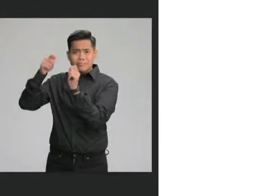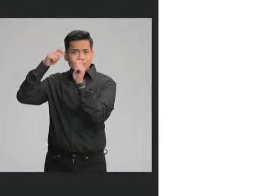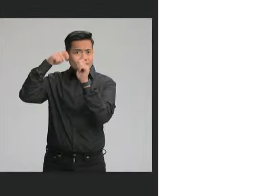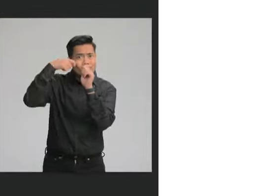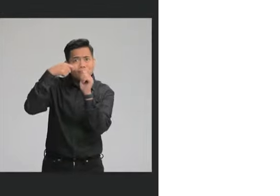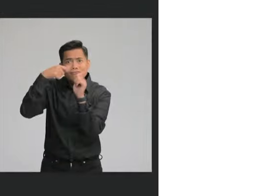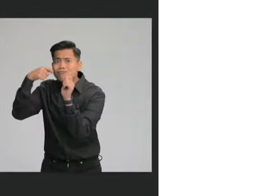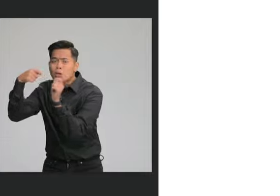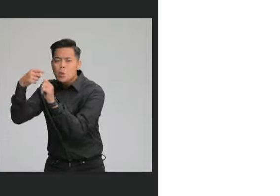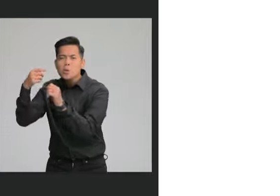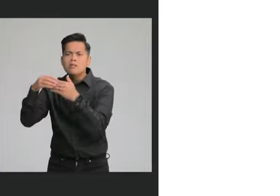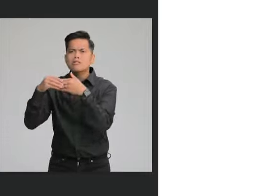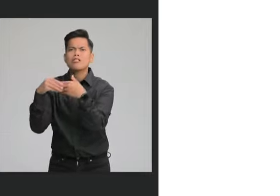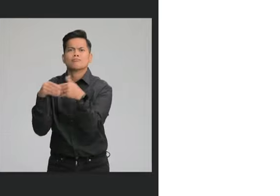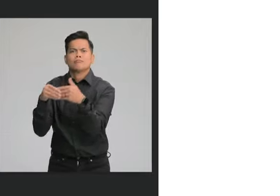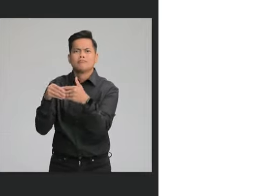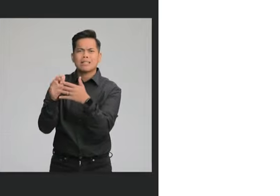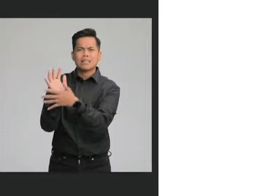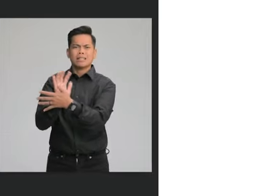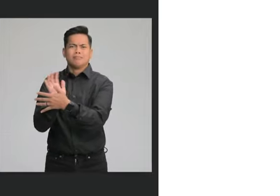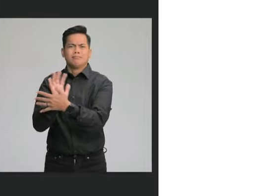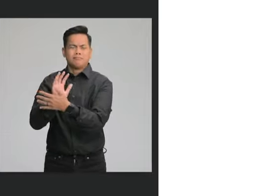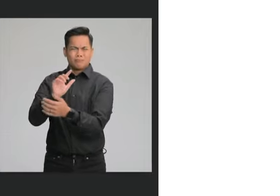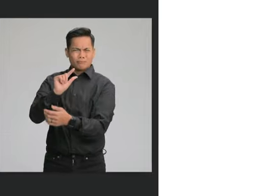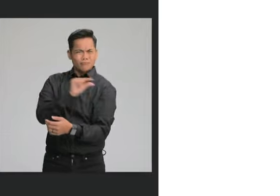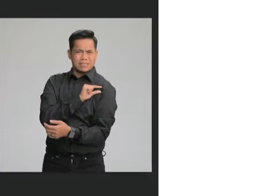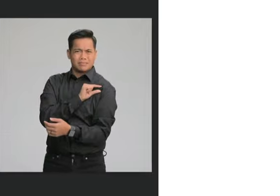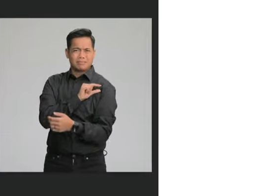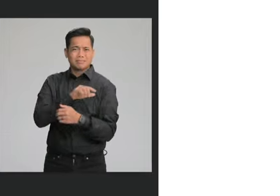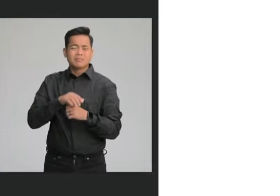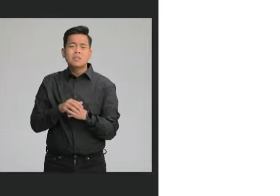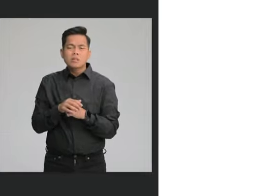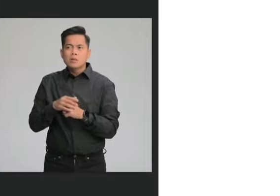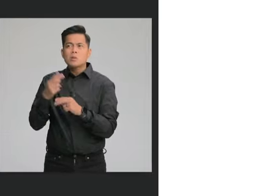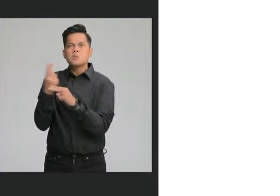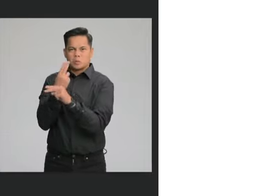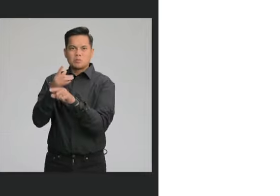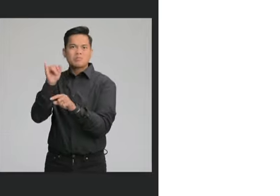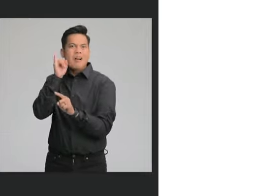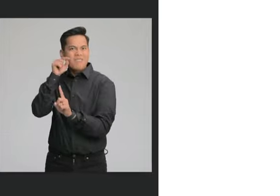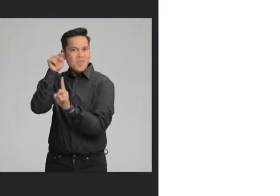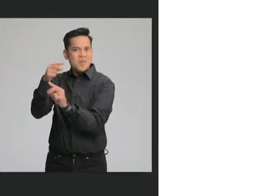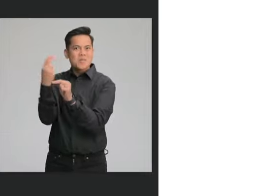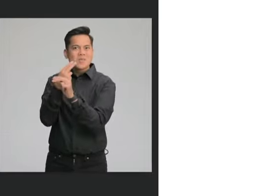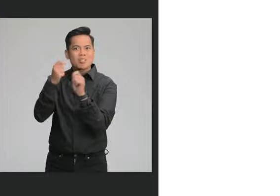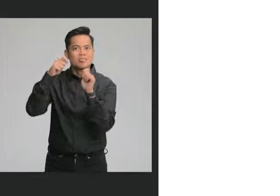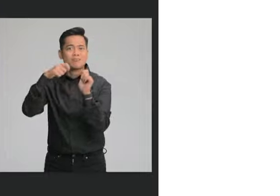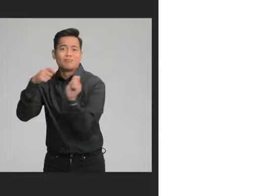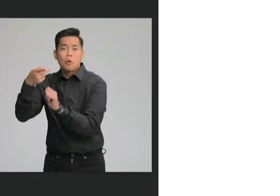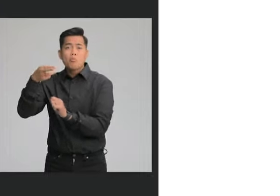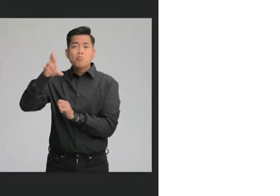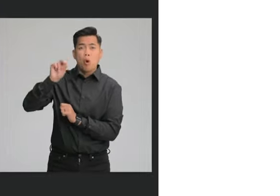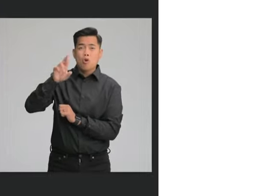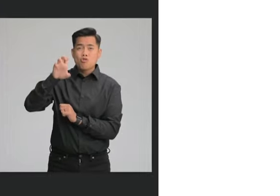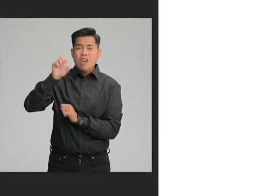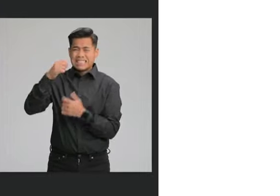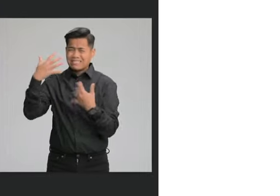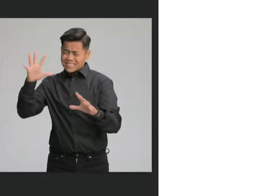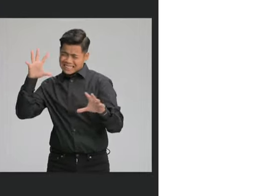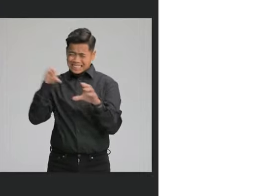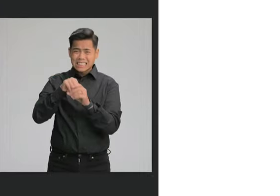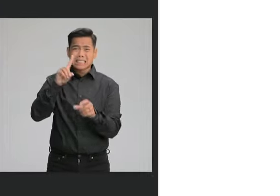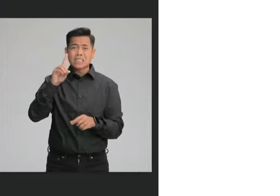And cinema grade video. Mm-hmm. iPhone is the only smartphone to shoot in ProRes. Okay. And the only device in the world with an end-to-end workflow